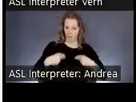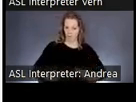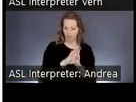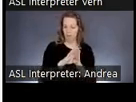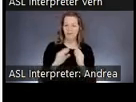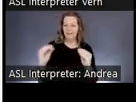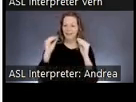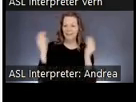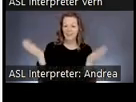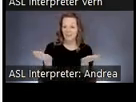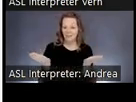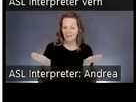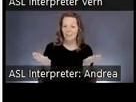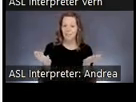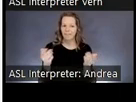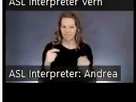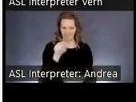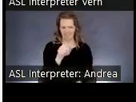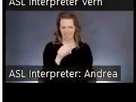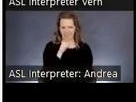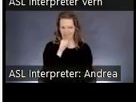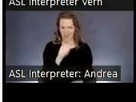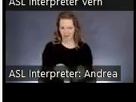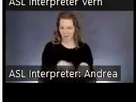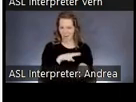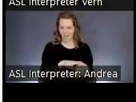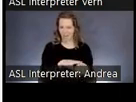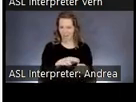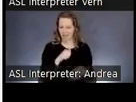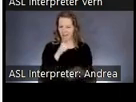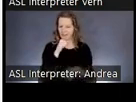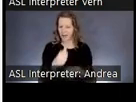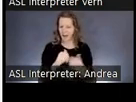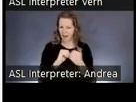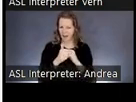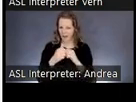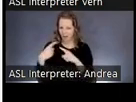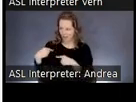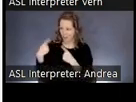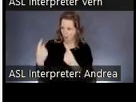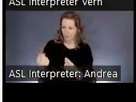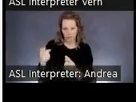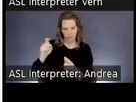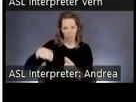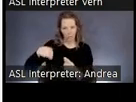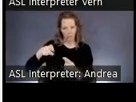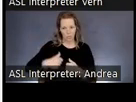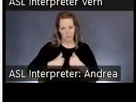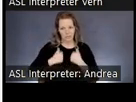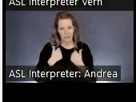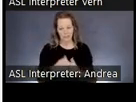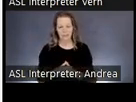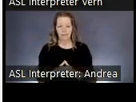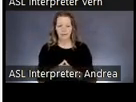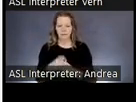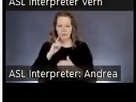us is that this is not normal. This is not the way necessarily that we're meant to be, that we